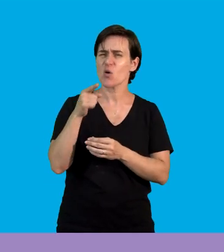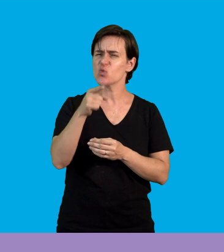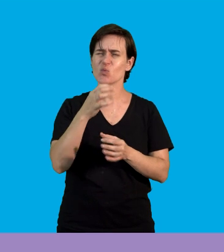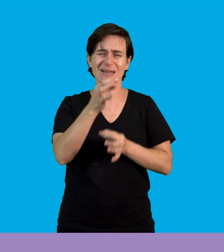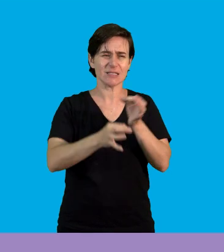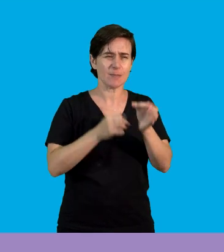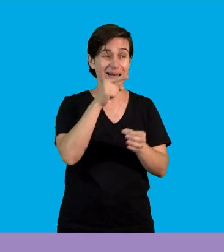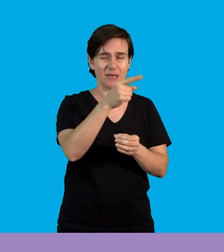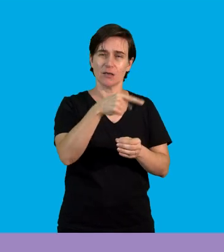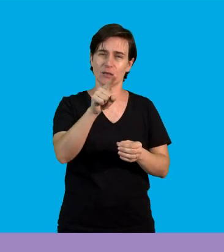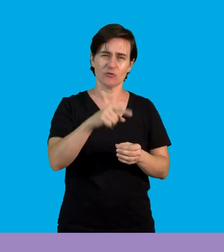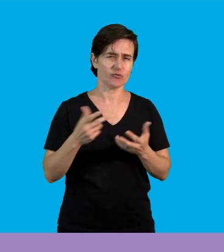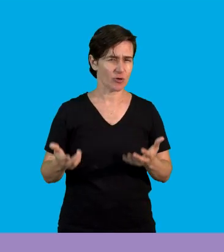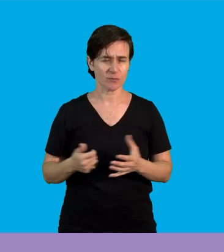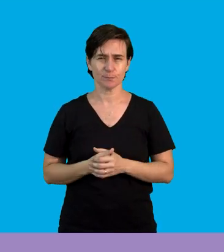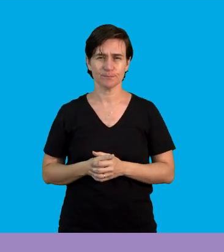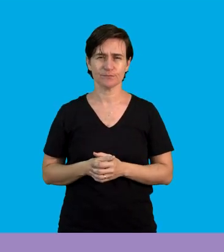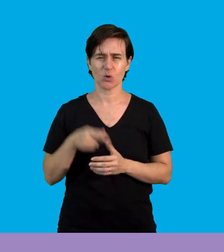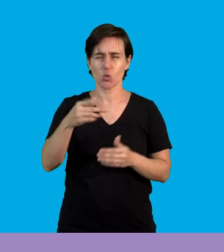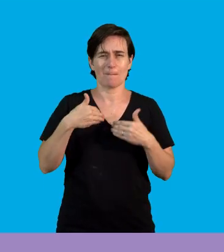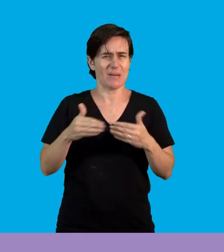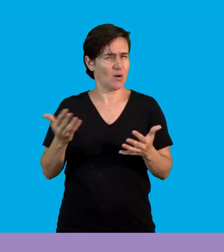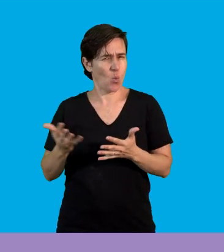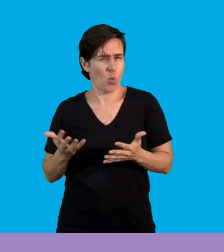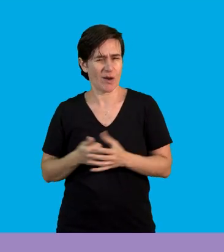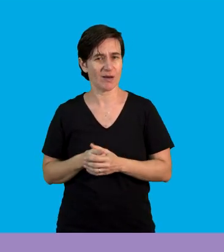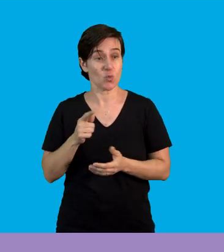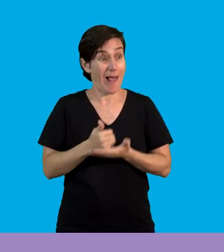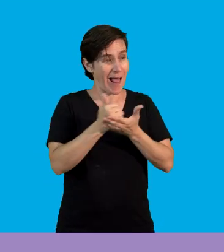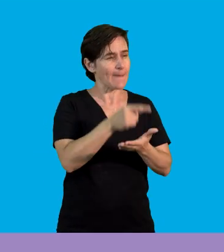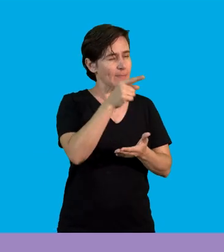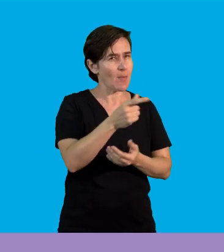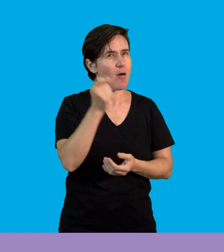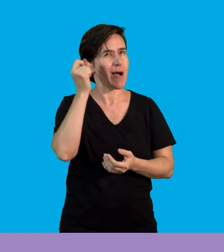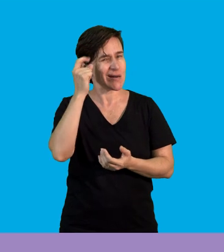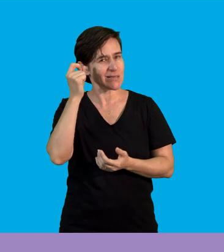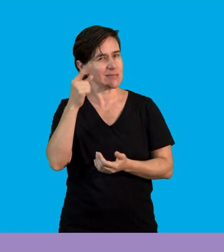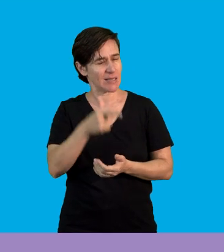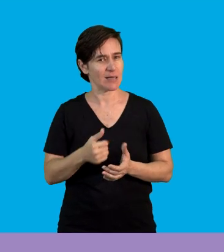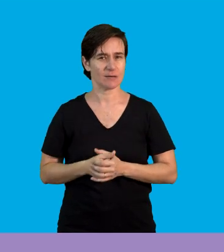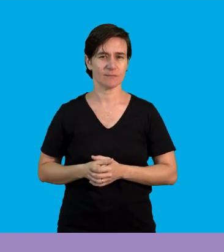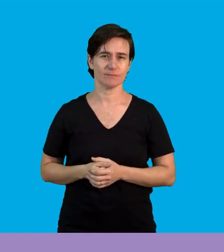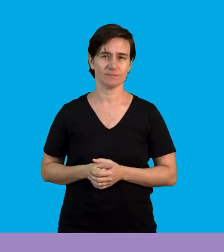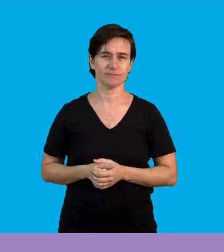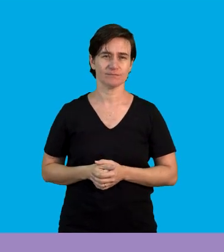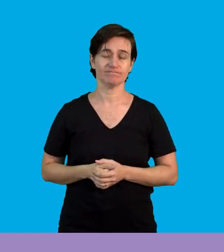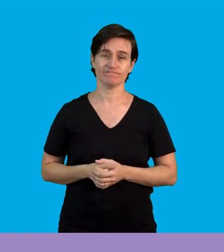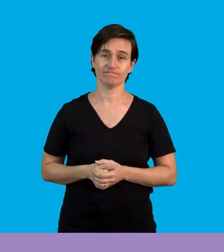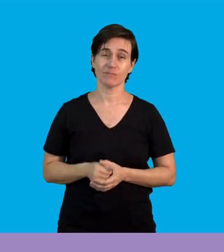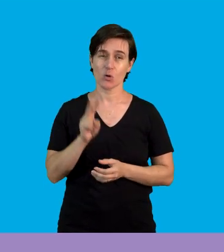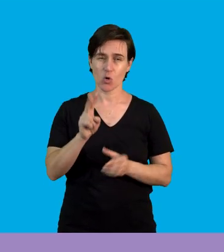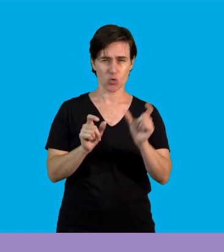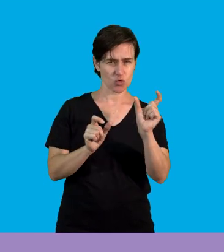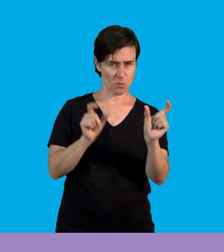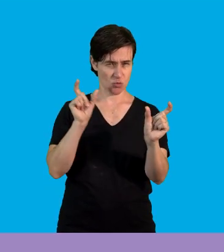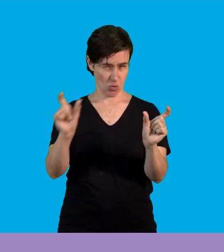How are you going to explain that? Where would you start to assist Hendrik to understand? Look